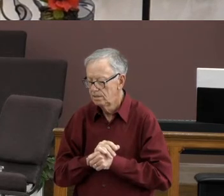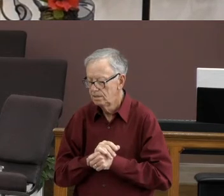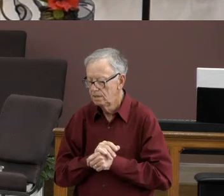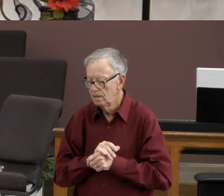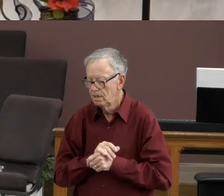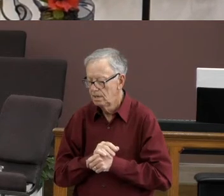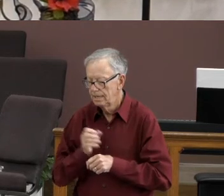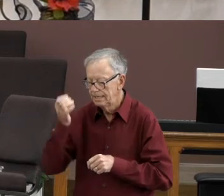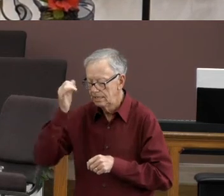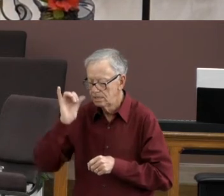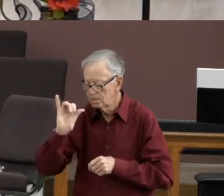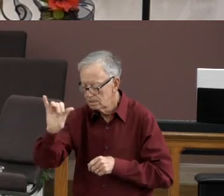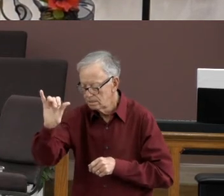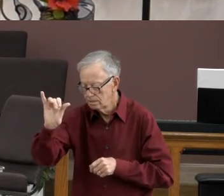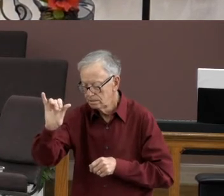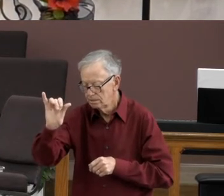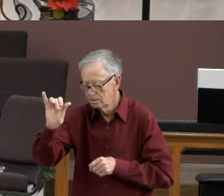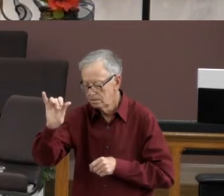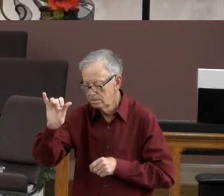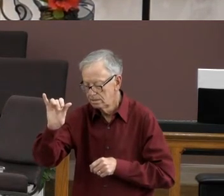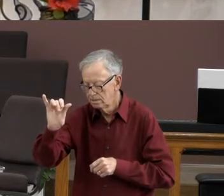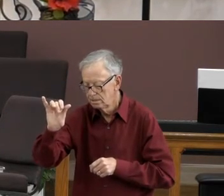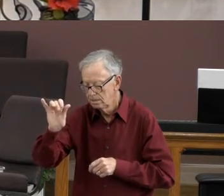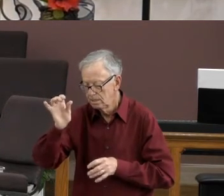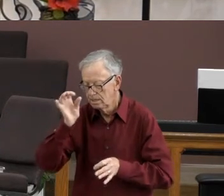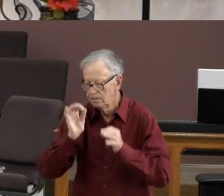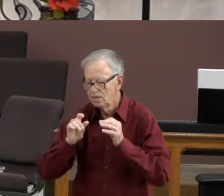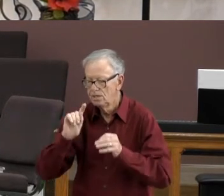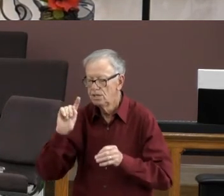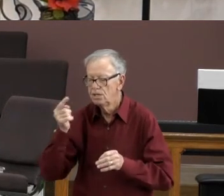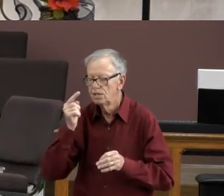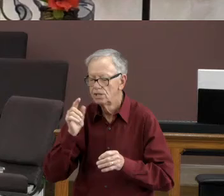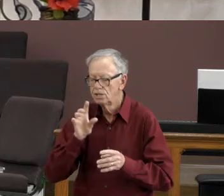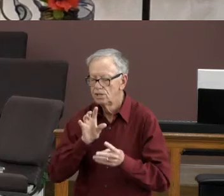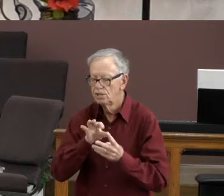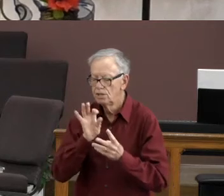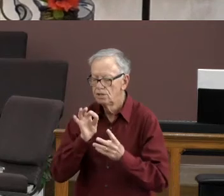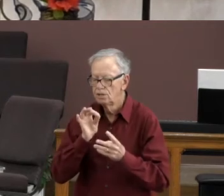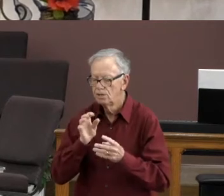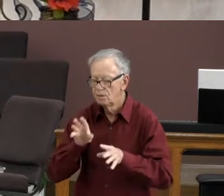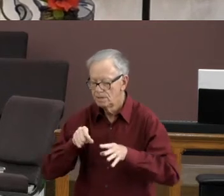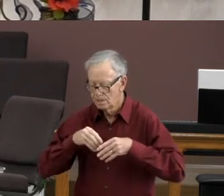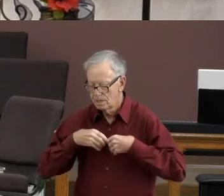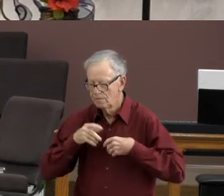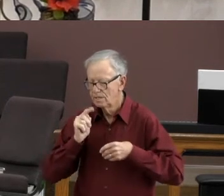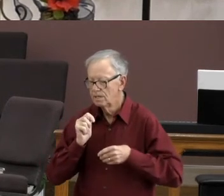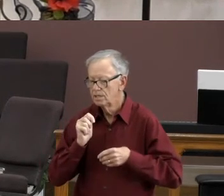and eternal if we just choose to receive it.